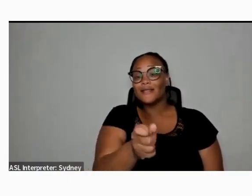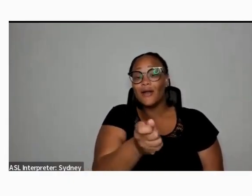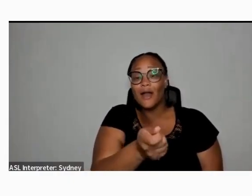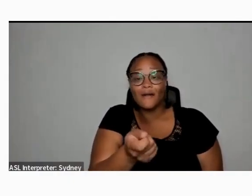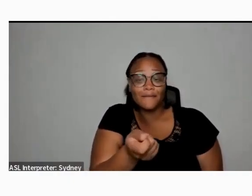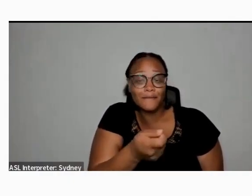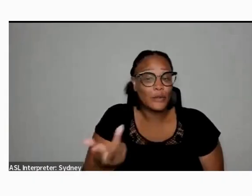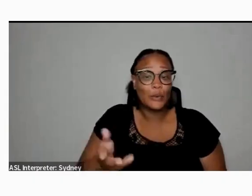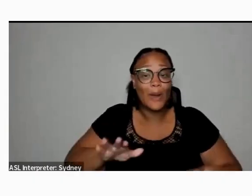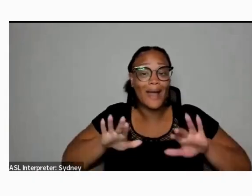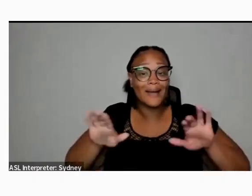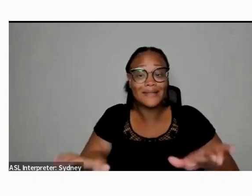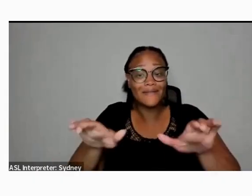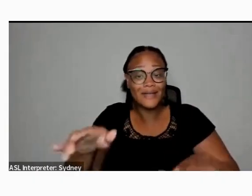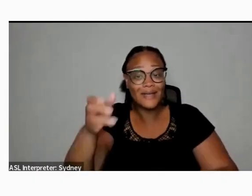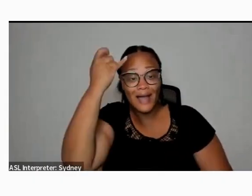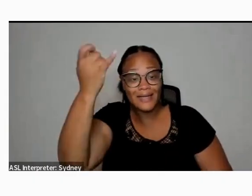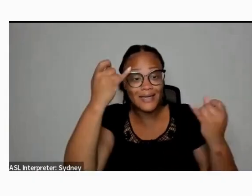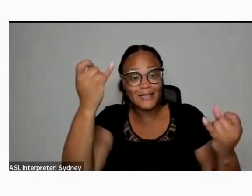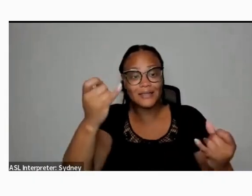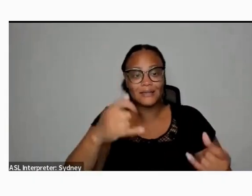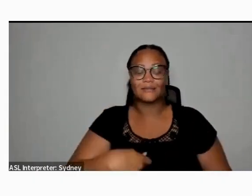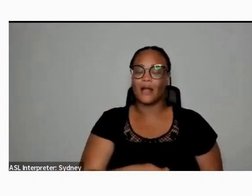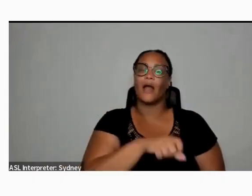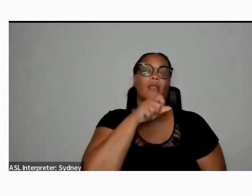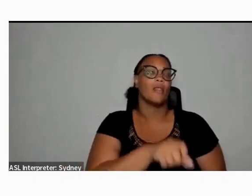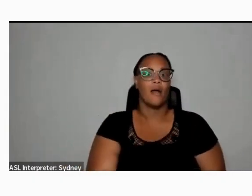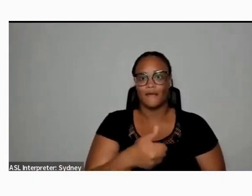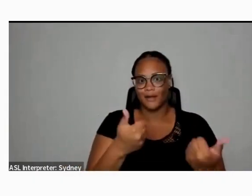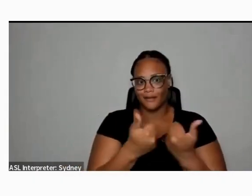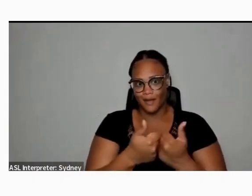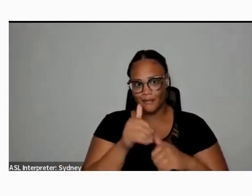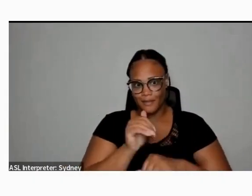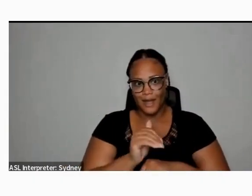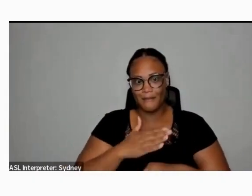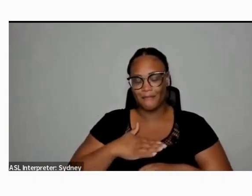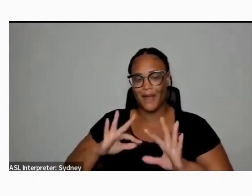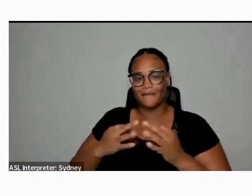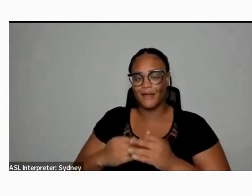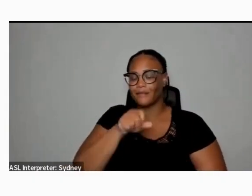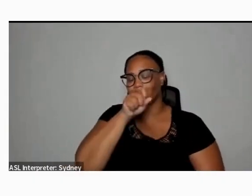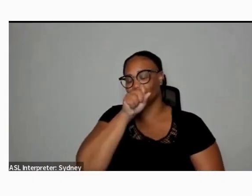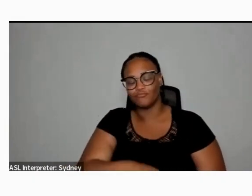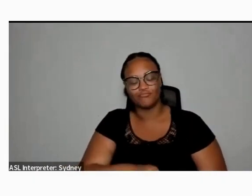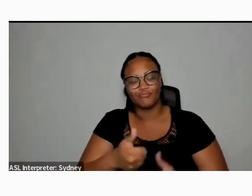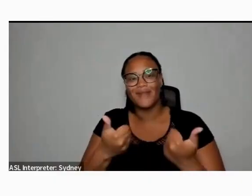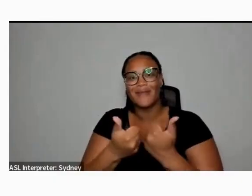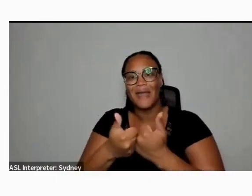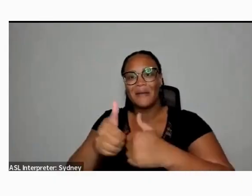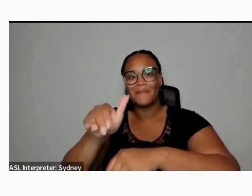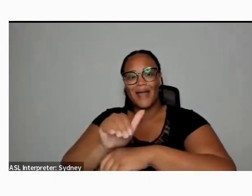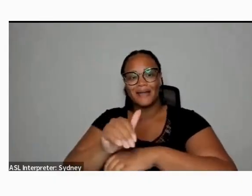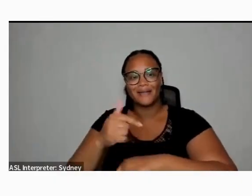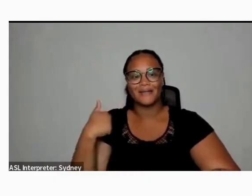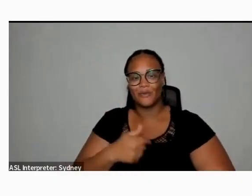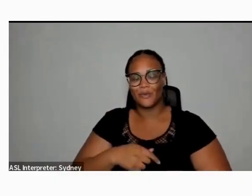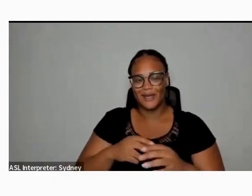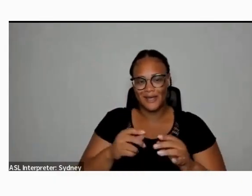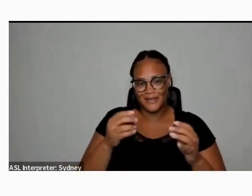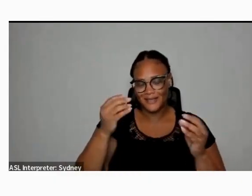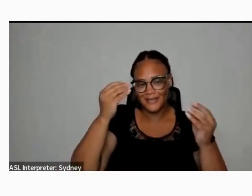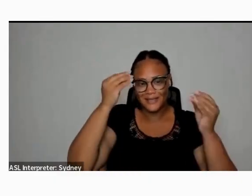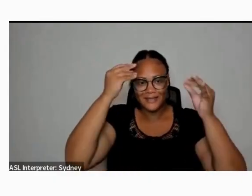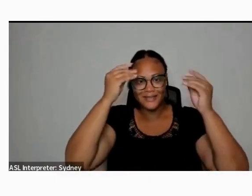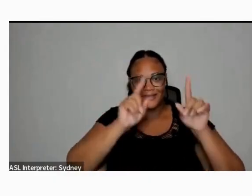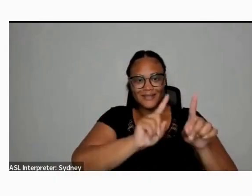night. My family, we're big gamers, and we're always coming up with different kinds of games, and depending on